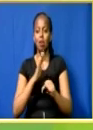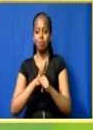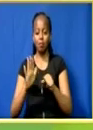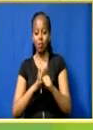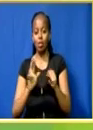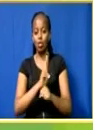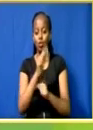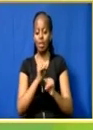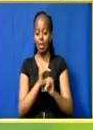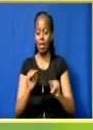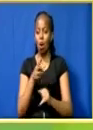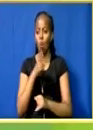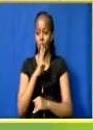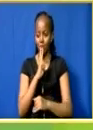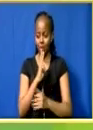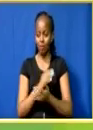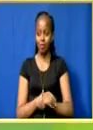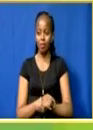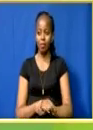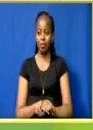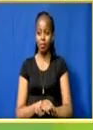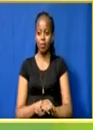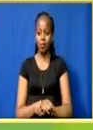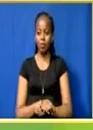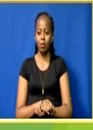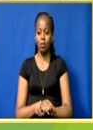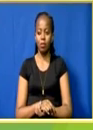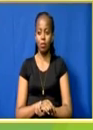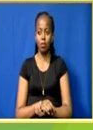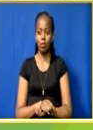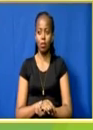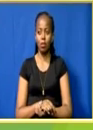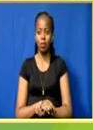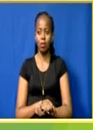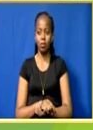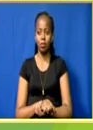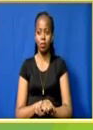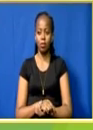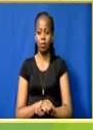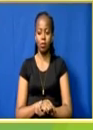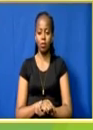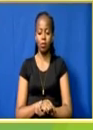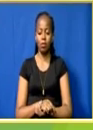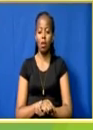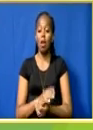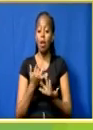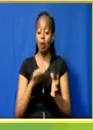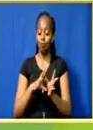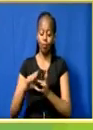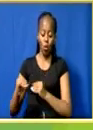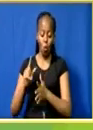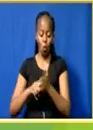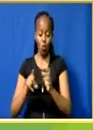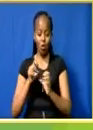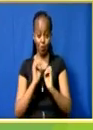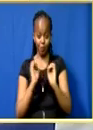using clean water. Oh, I wiped too soon then. Okay. Clean the kales using clean I'm going water. To remove again what we don't